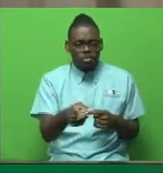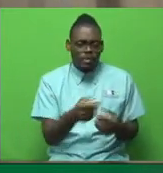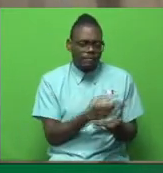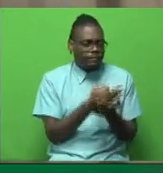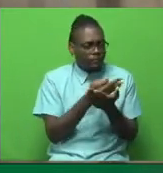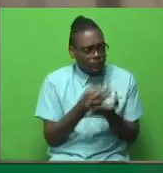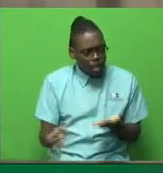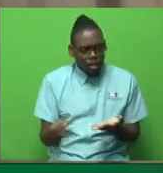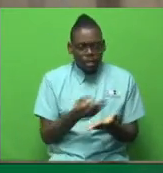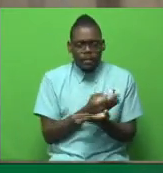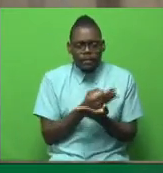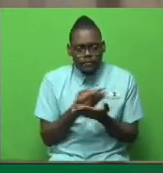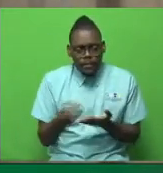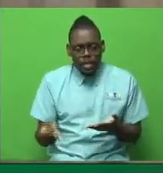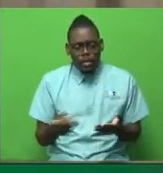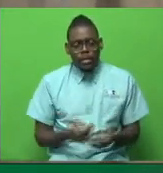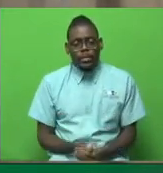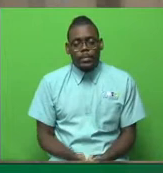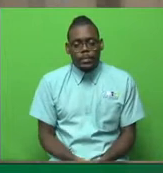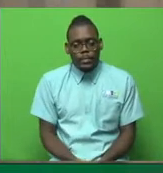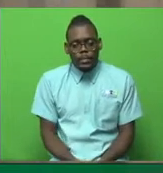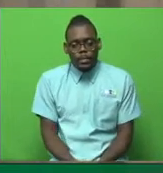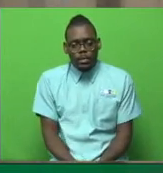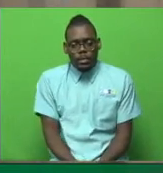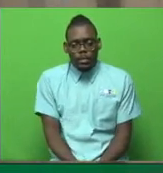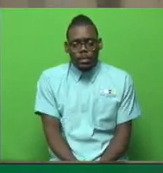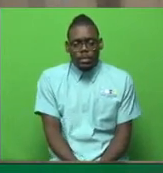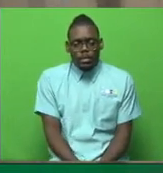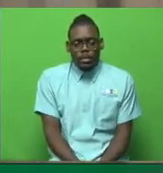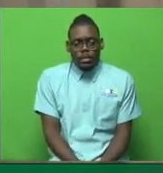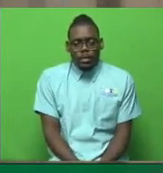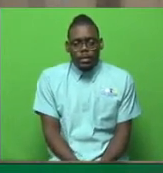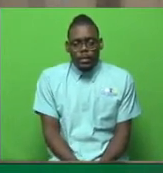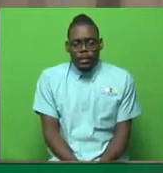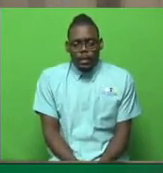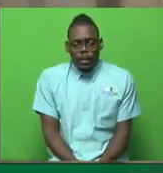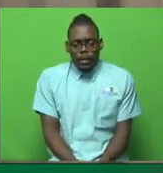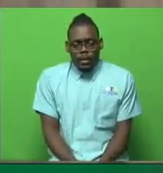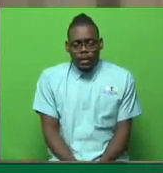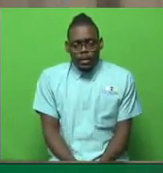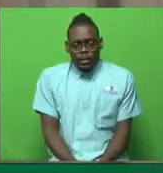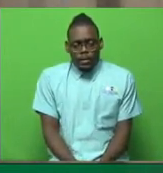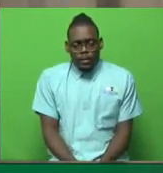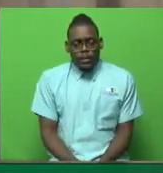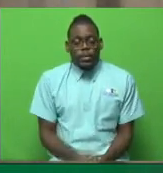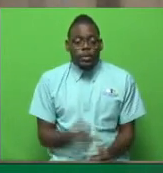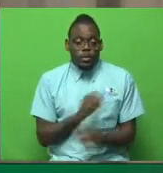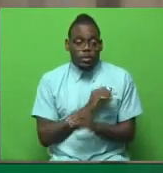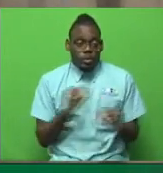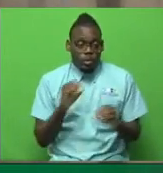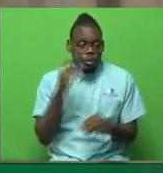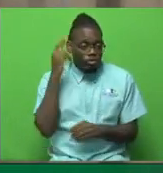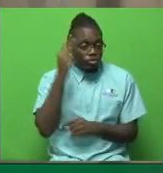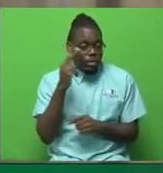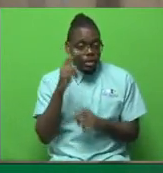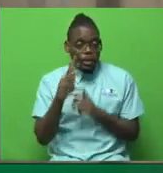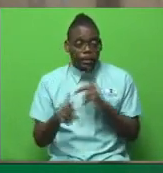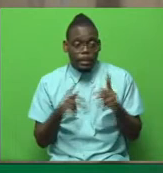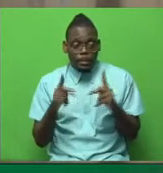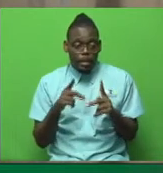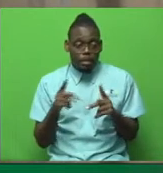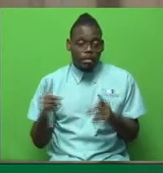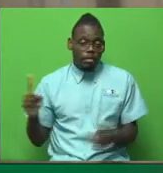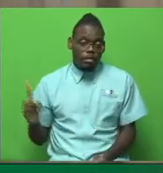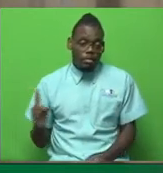your end of the social contract there is no reason anybody is supposed to come here in 2022 in a nation